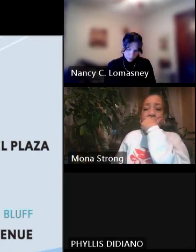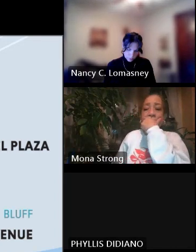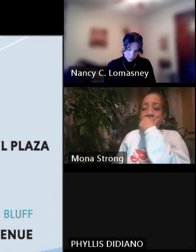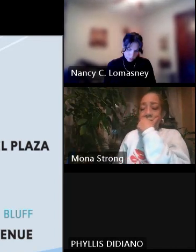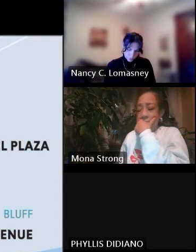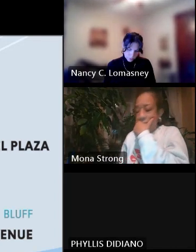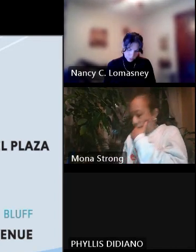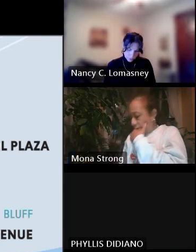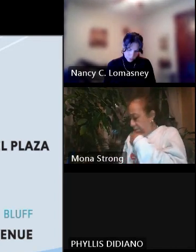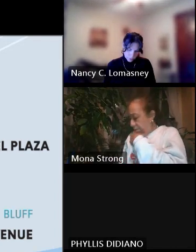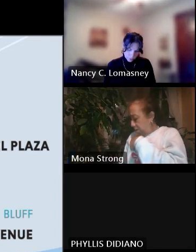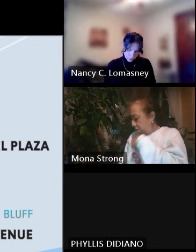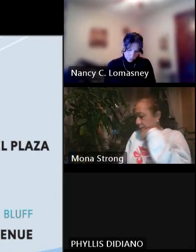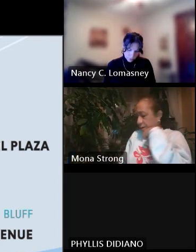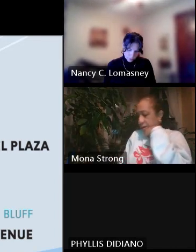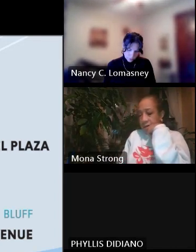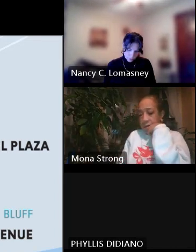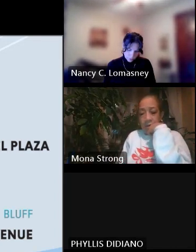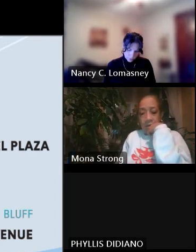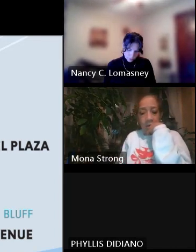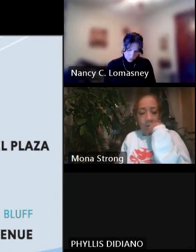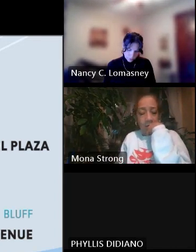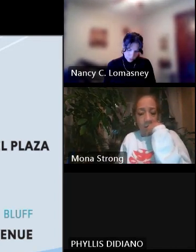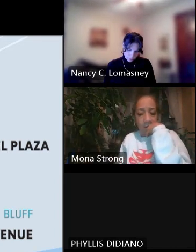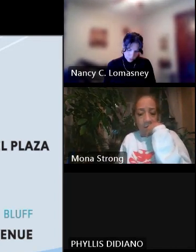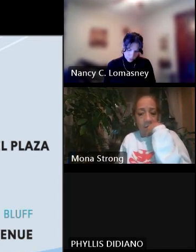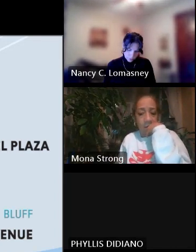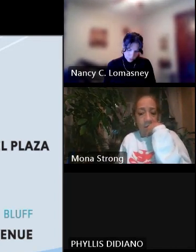Yep. Okay, all right, thank you very much.